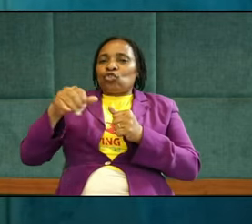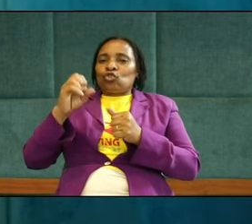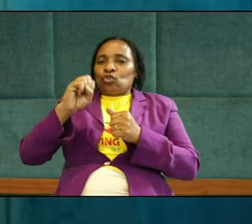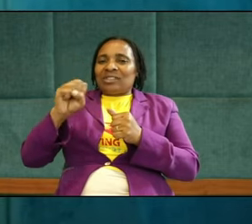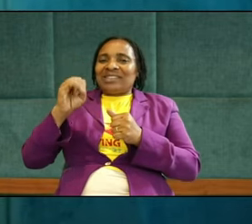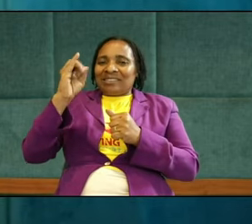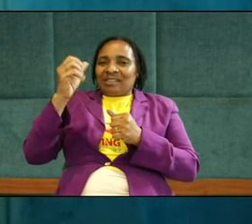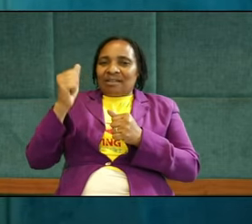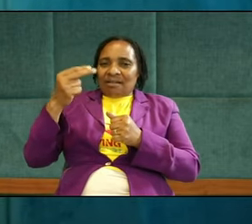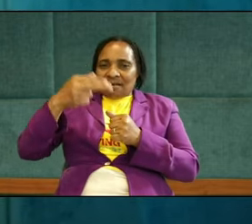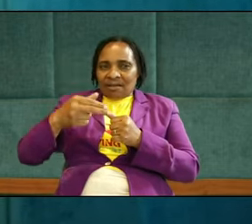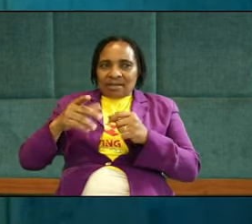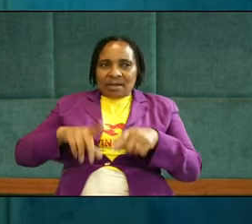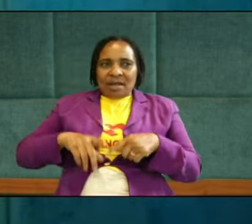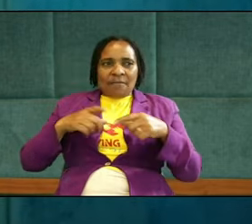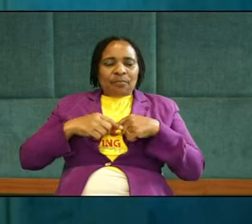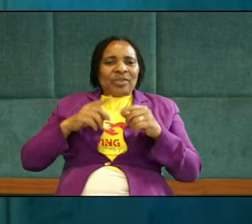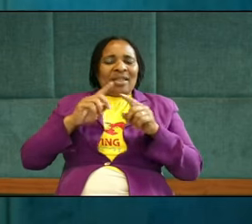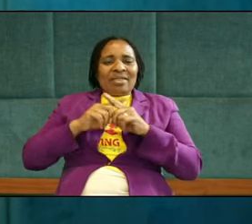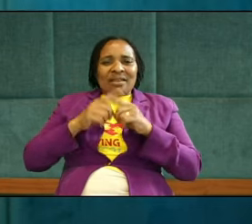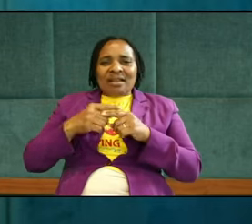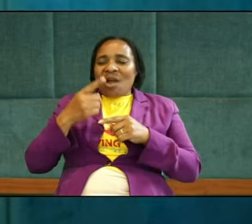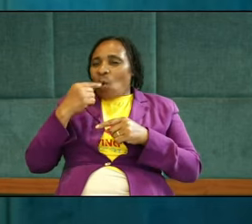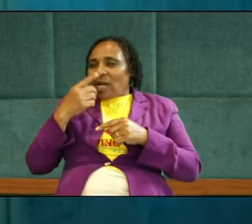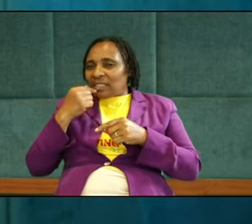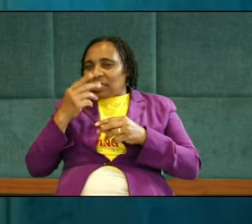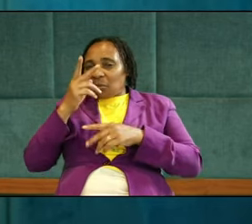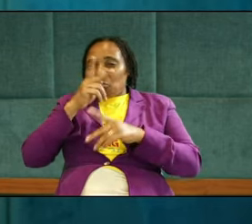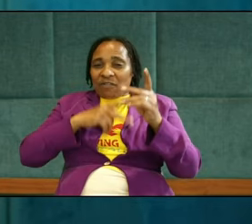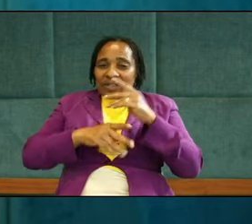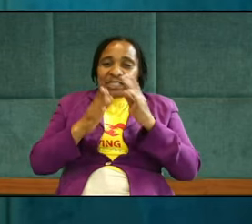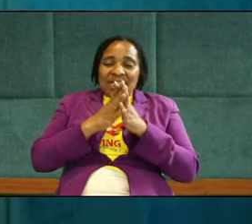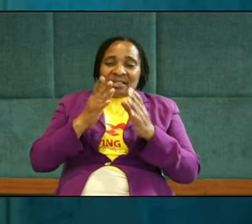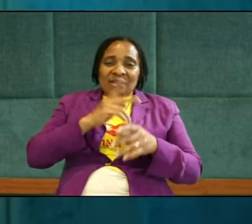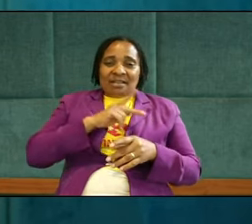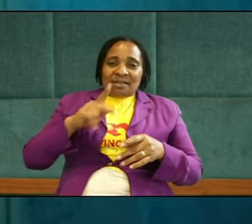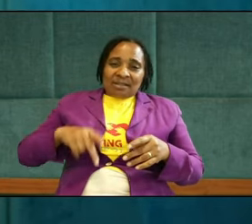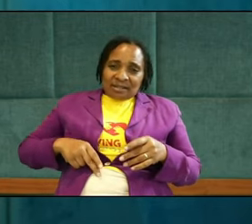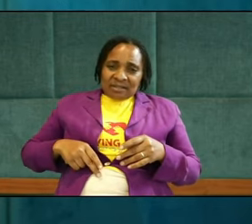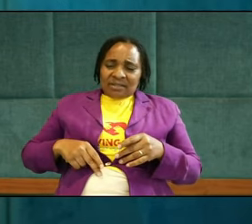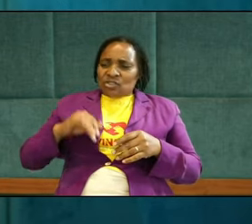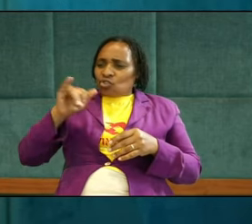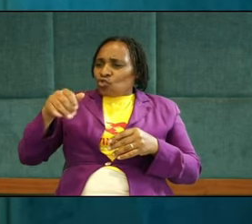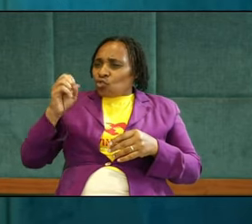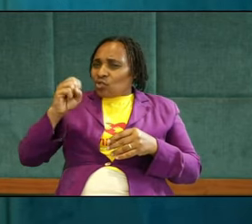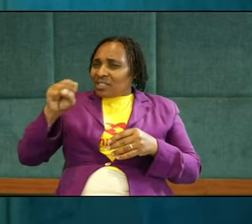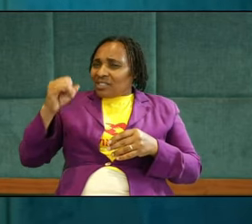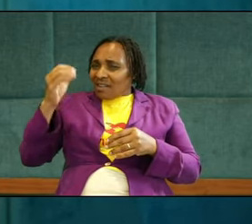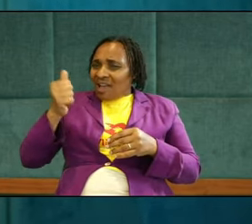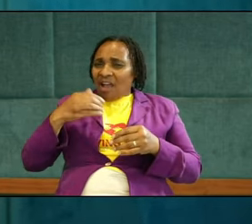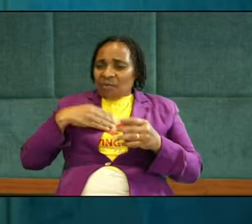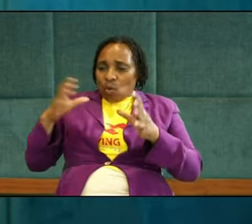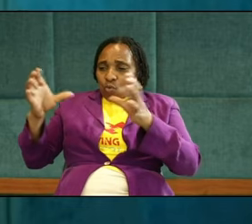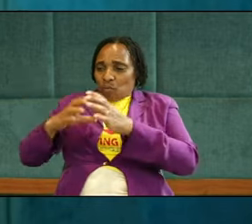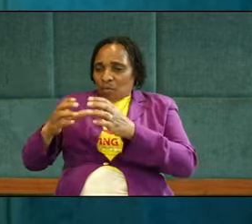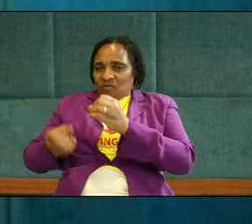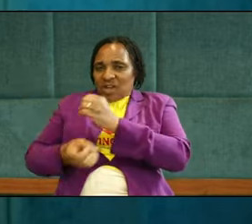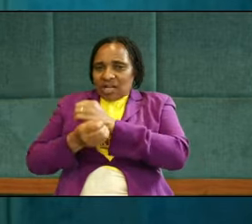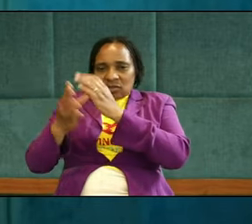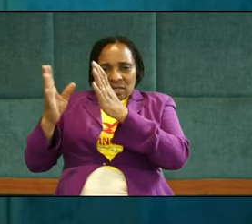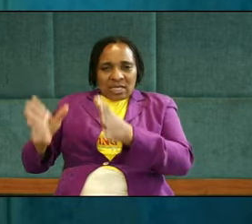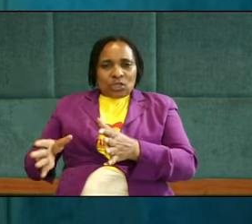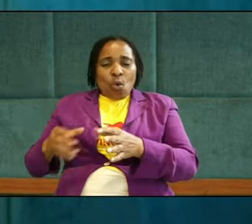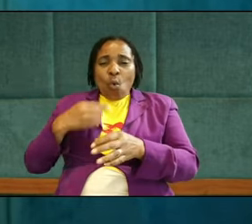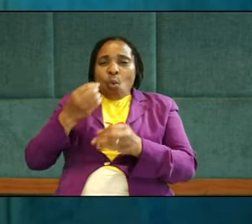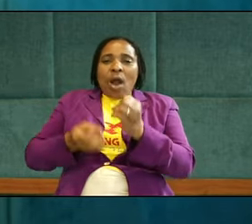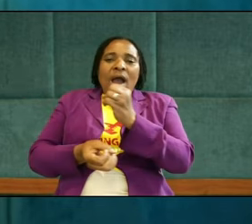So, Ellen White says in Prophets and Kings that Josiah had a group of counselors who advised him on the